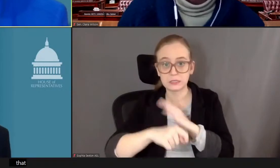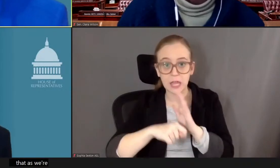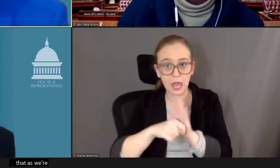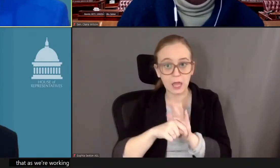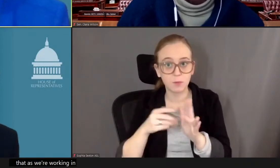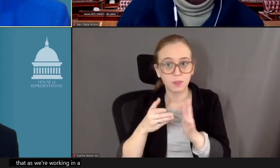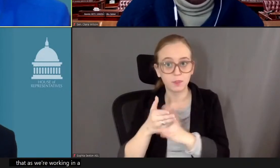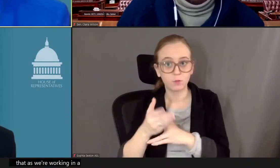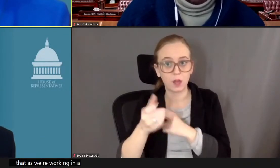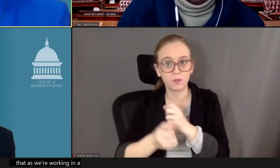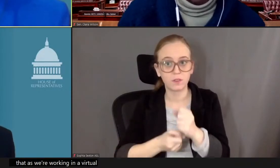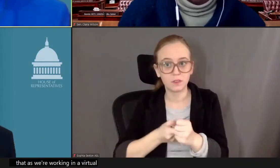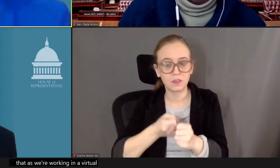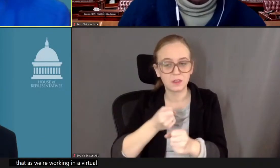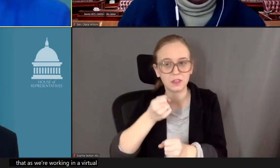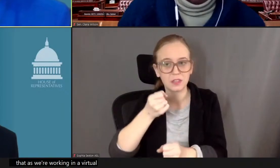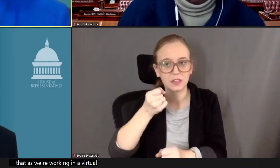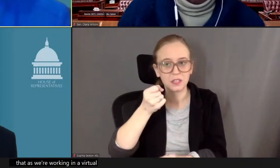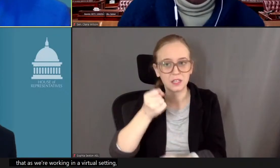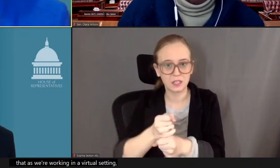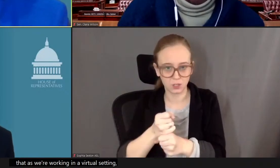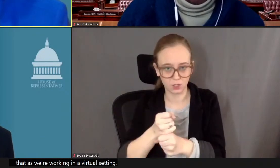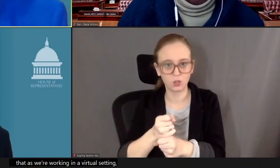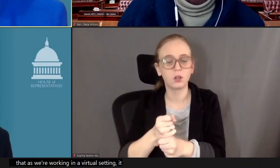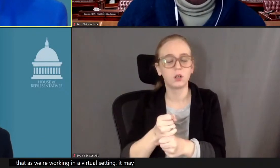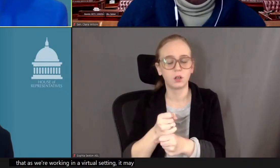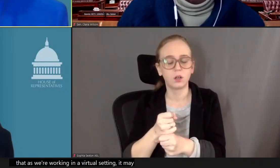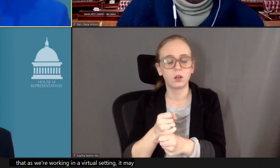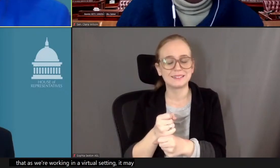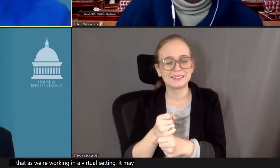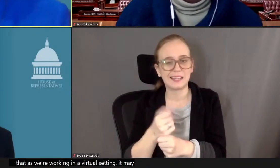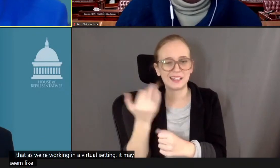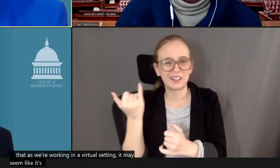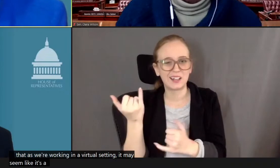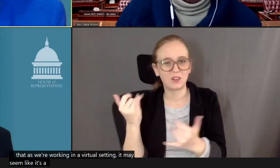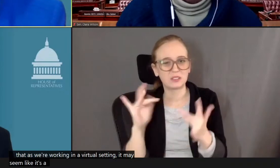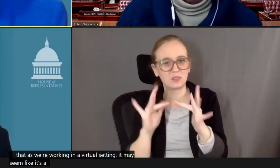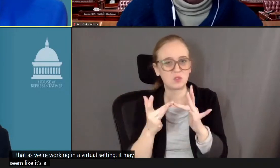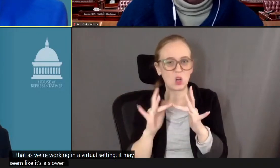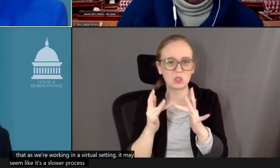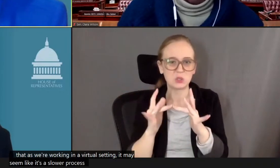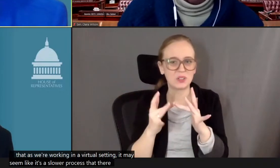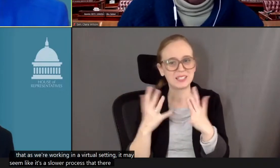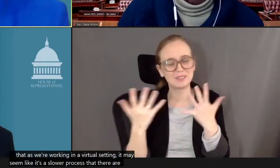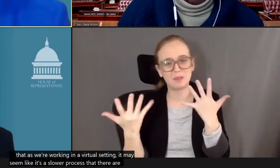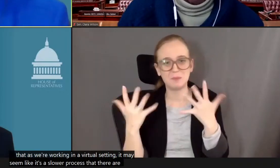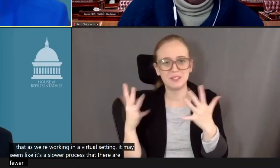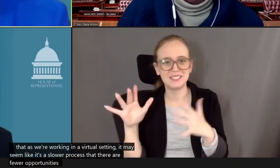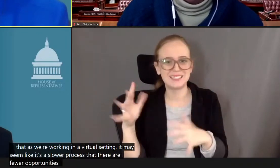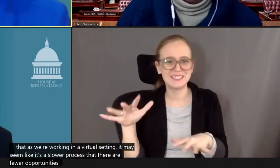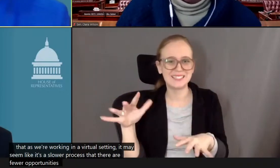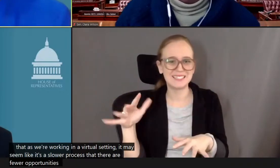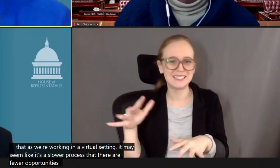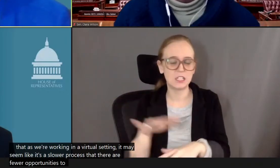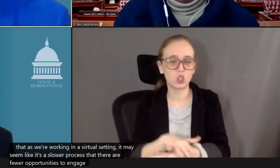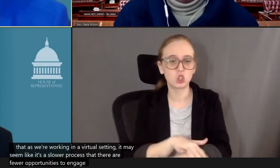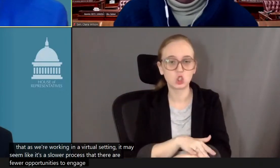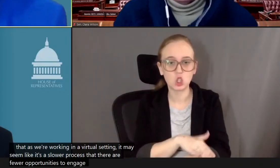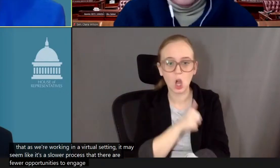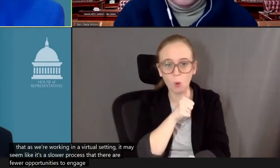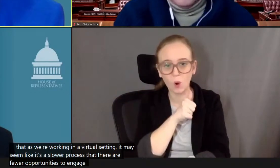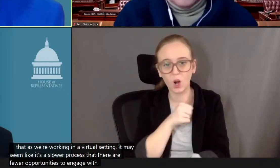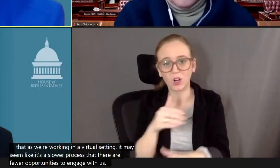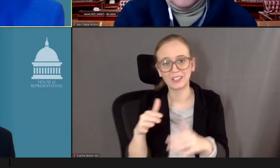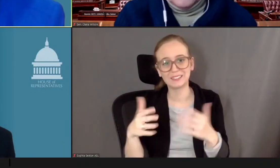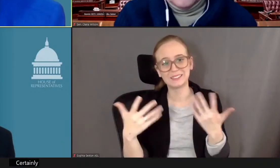virtual setting, it may seem like it's a slower process, that there are fewer opportunities to engage with us. Certainly make